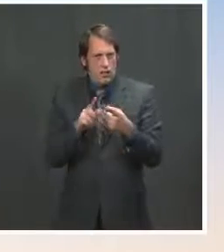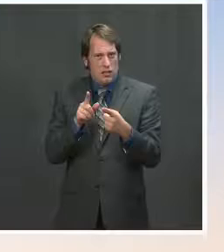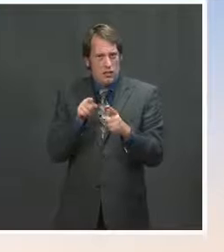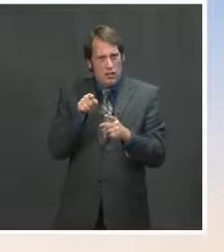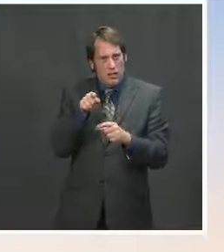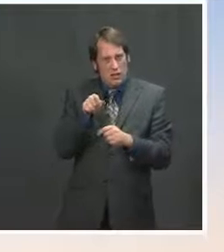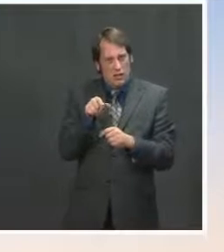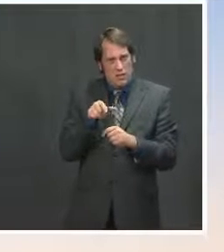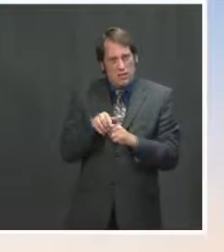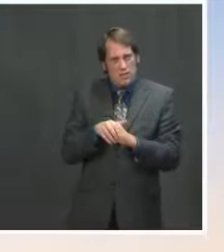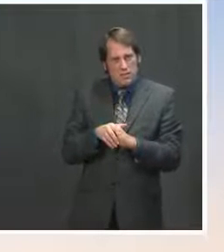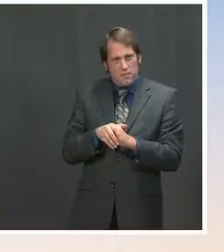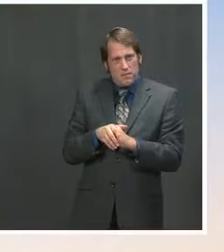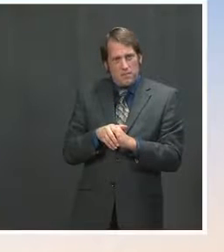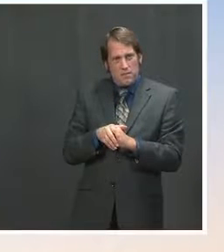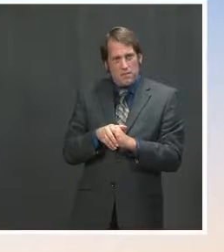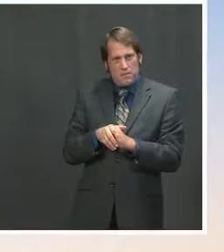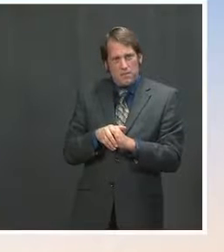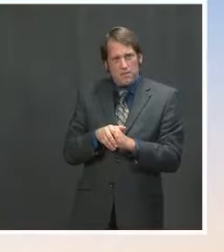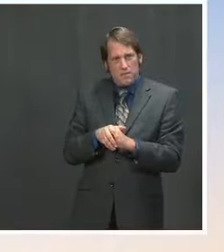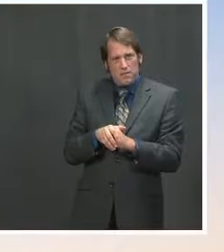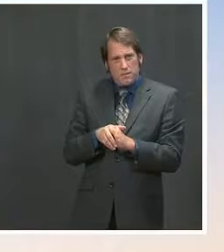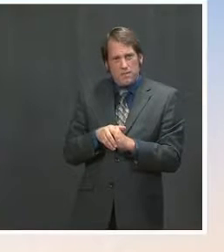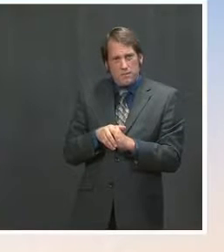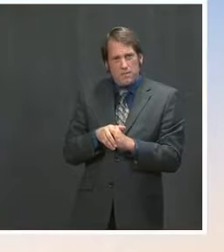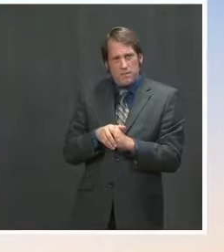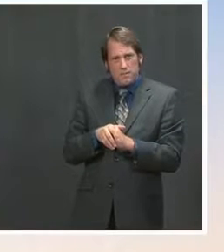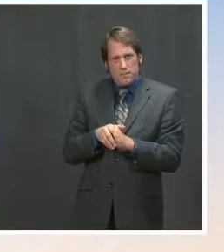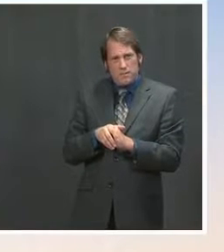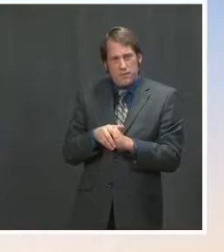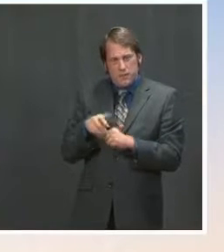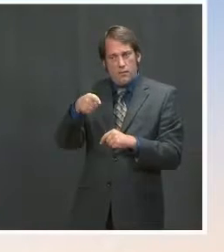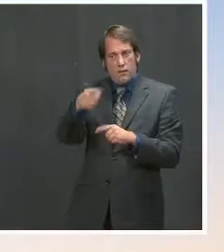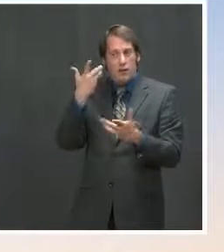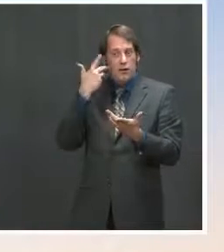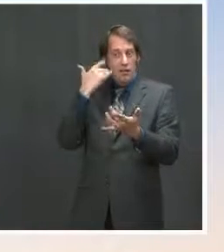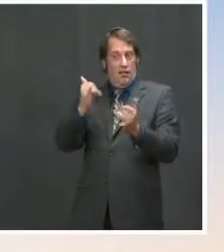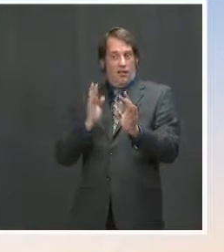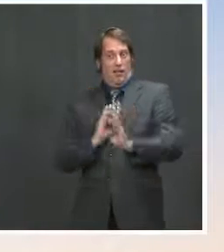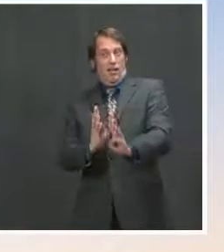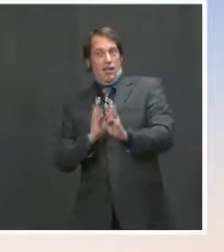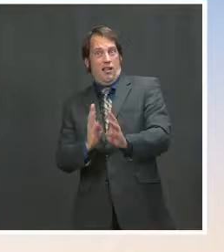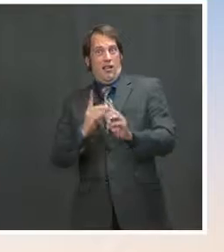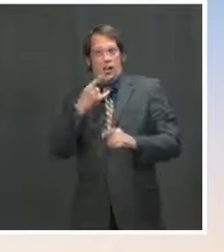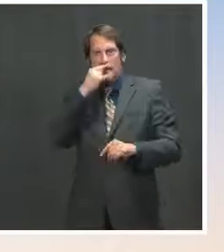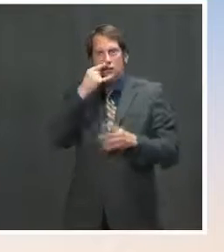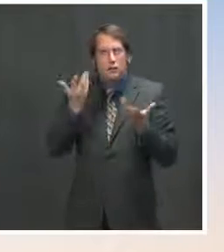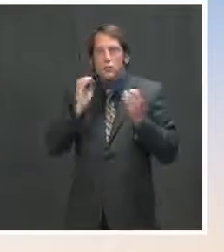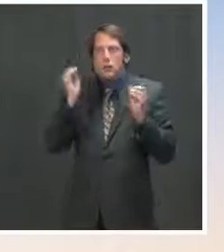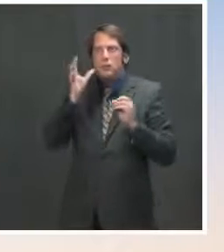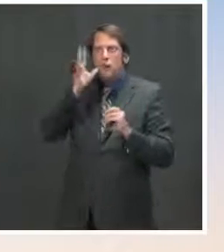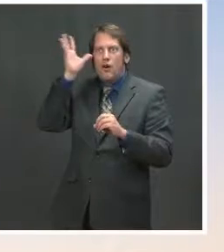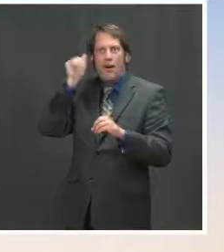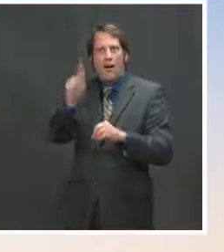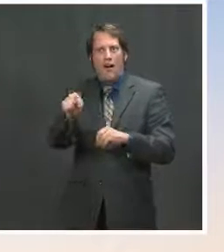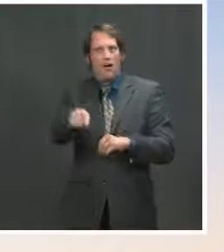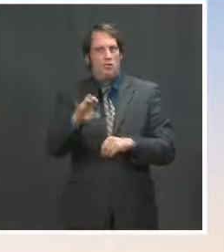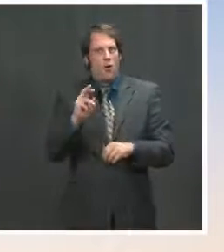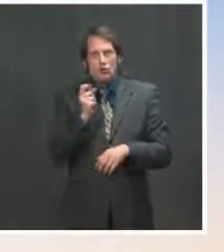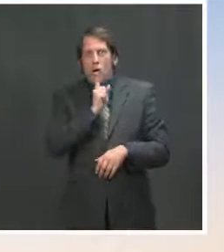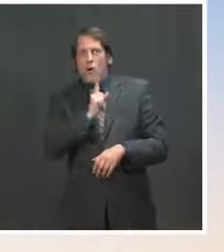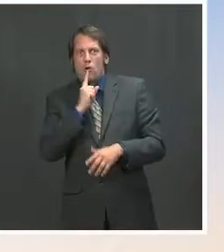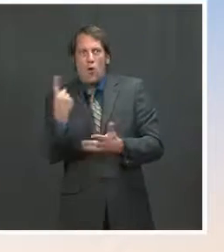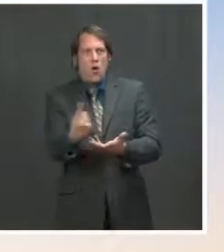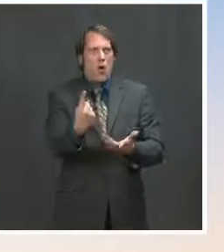was an increase of unaccompanied children at the border. Our policy was always going to be to welcome those children in, find a place where they could be sheltered and